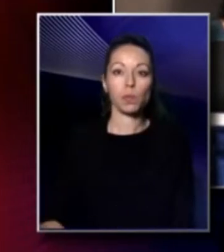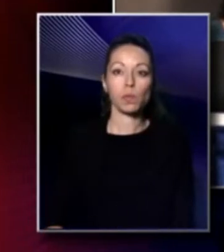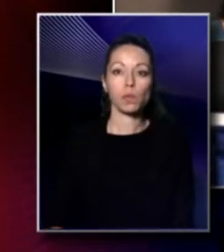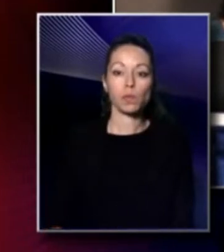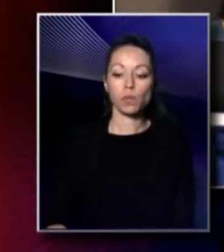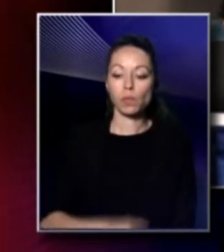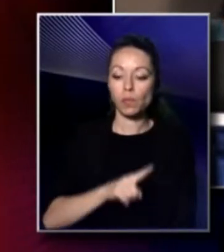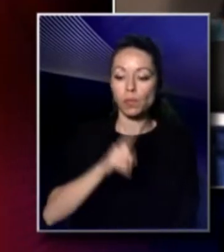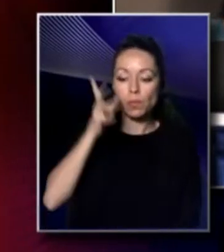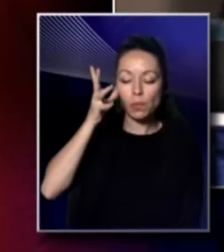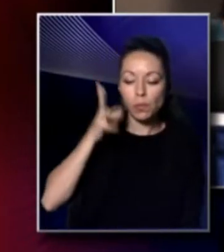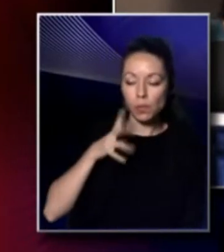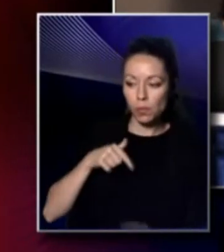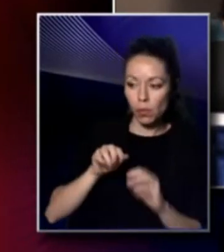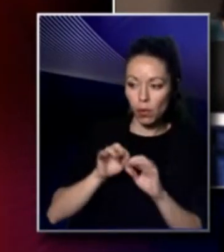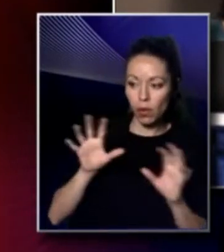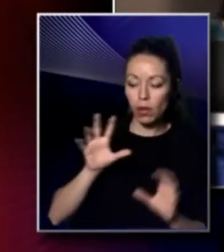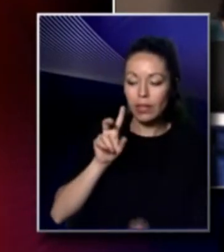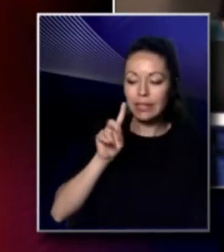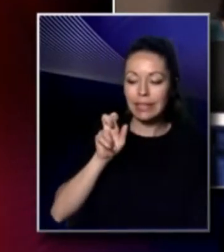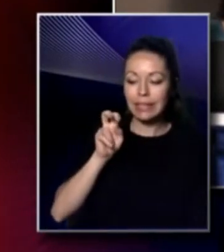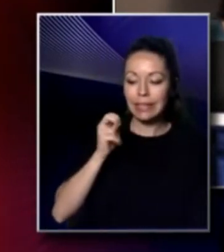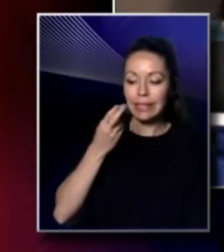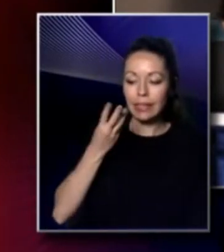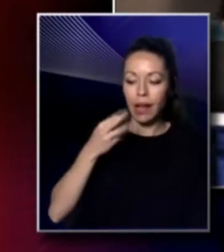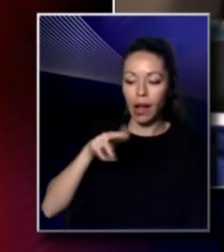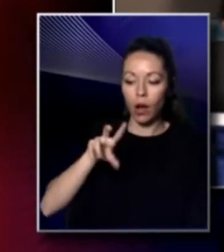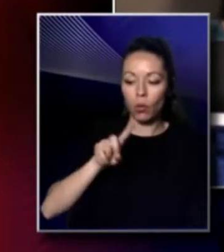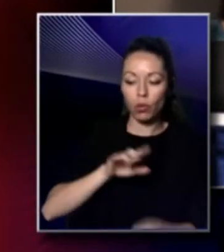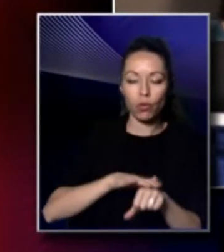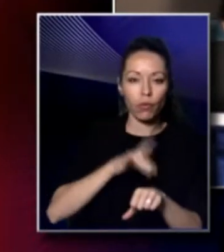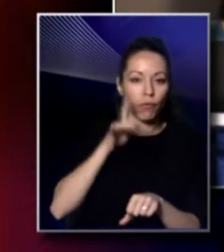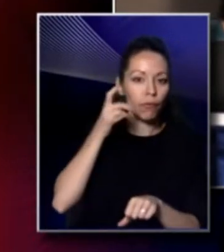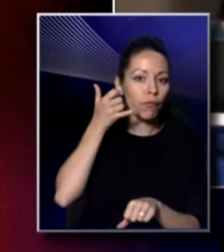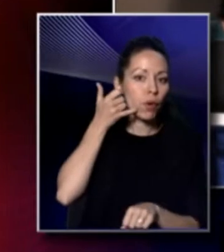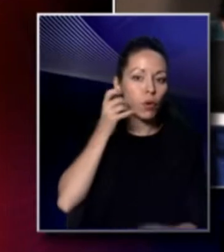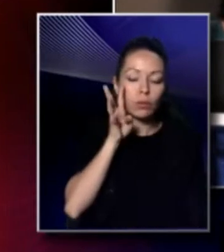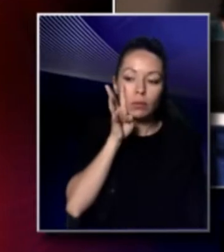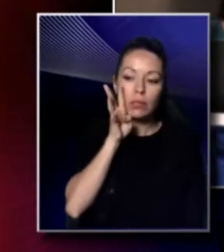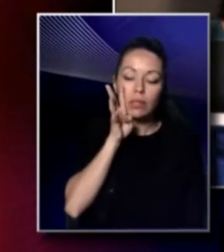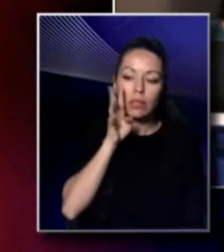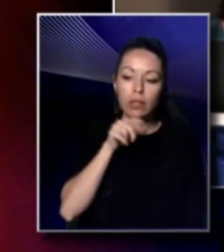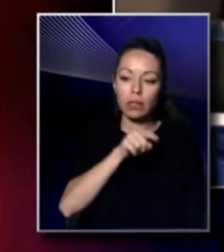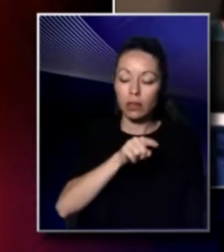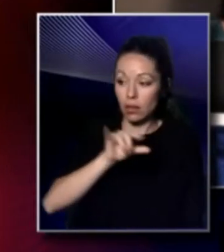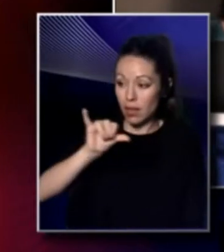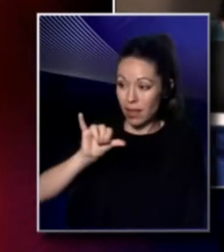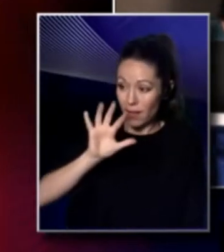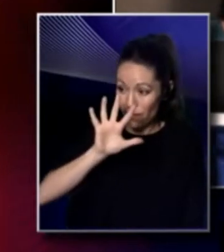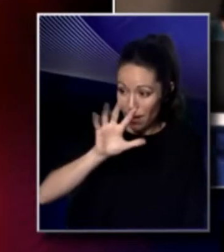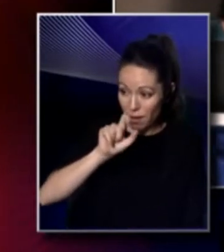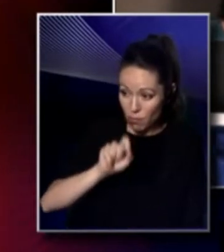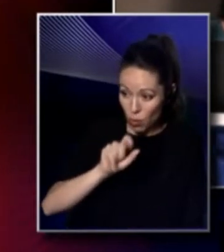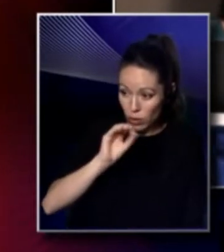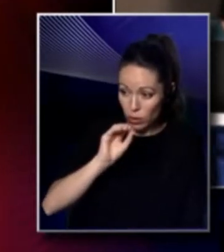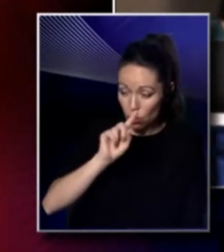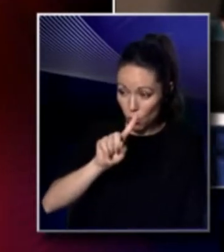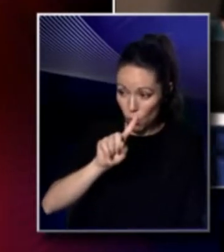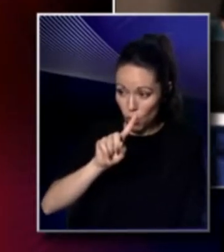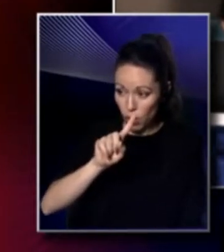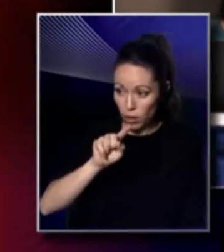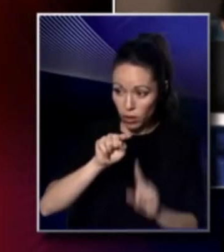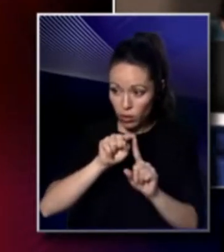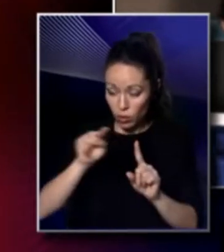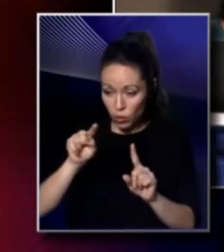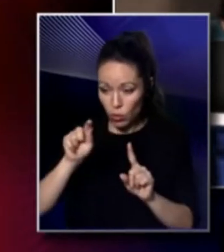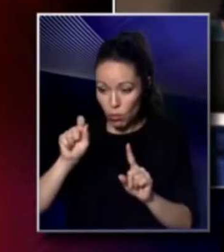President Sims, clarification, this is Dean Howard. Yes. Was that 5.01 through